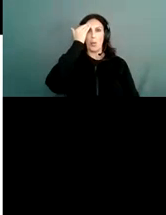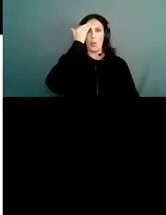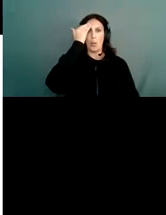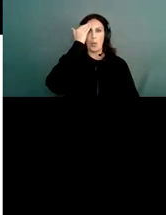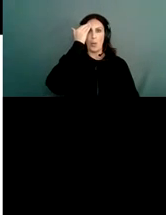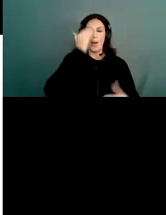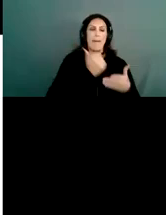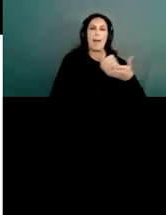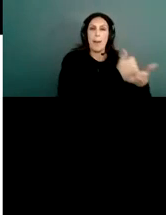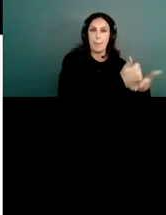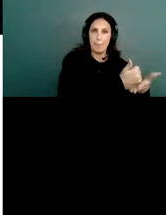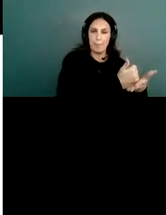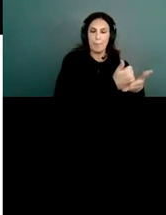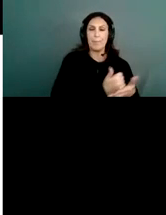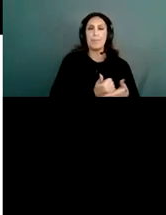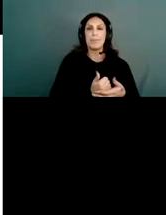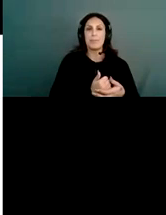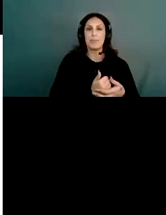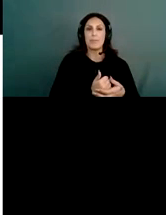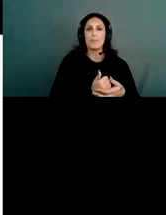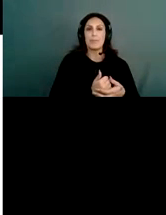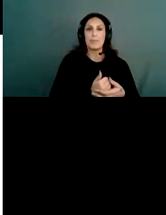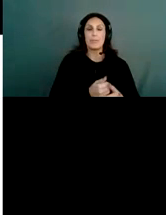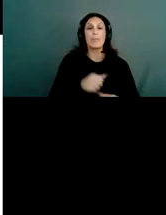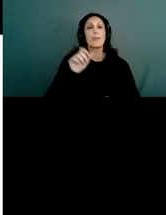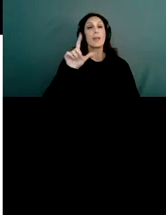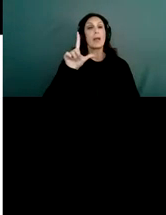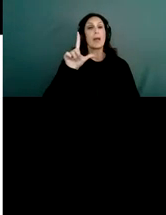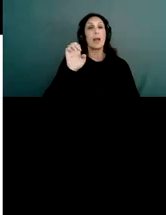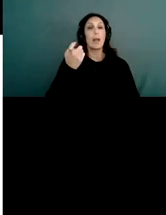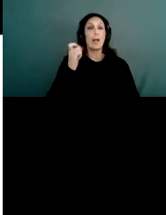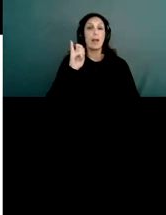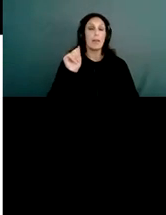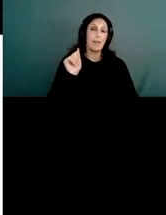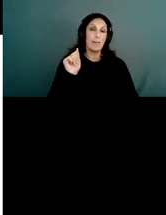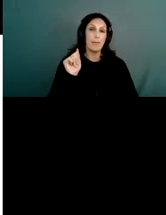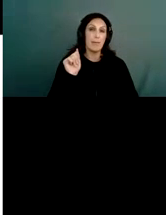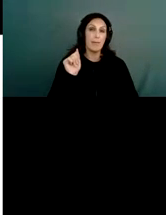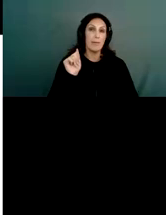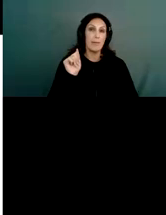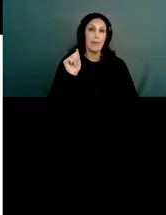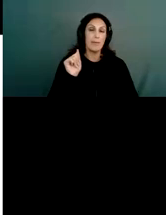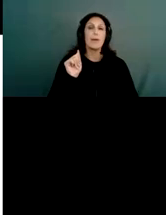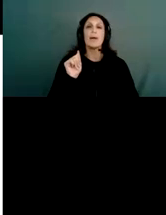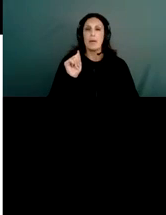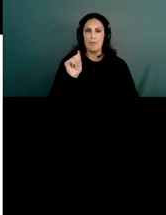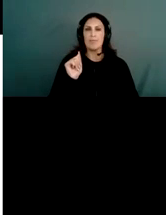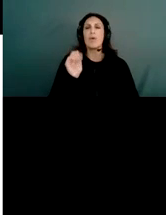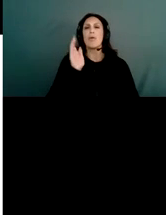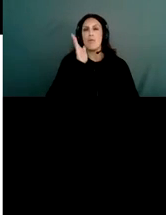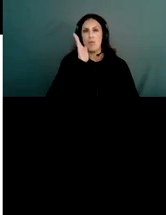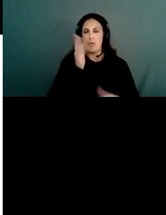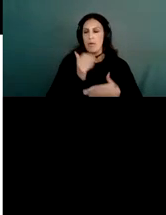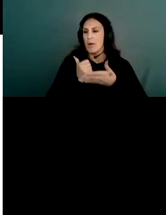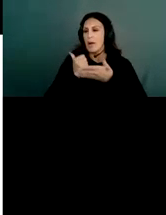There are Lexia Connections that are available beyond the teacher interaction. Students will engage in the activities and the